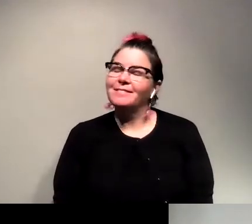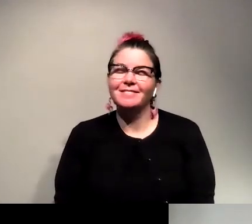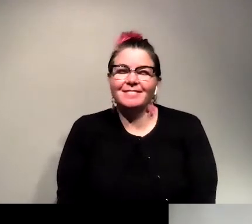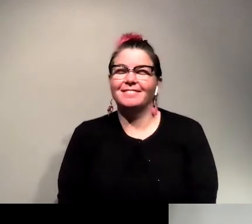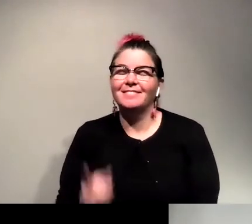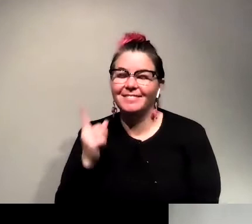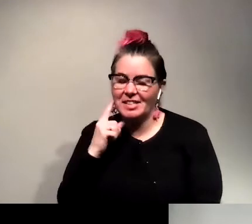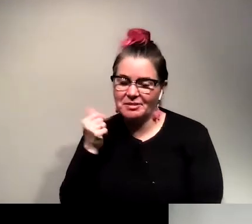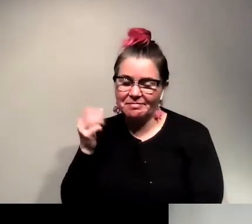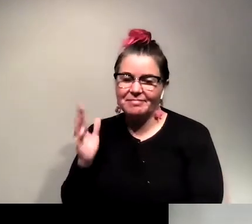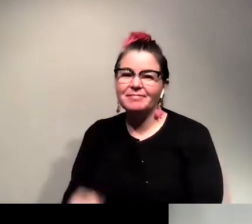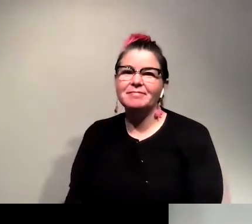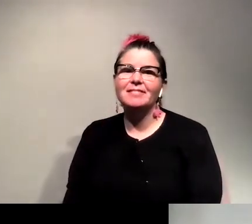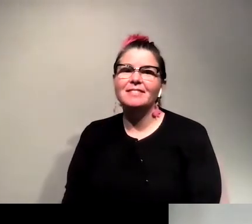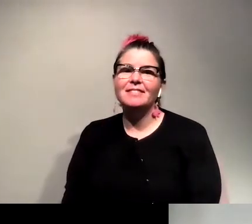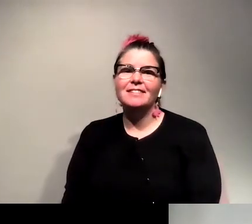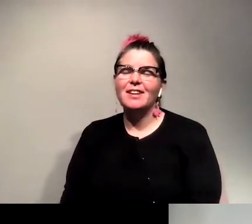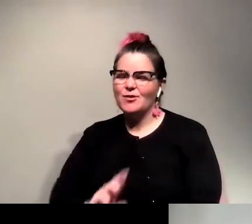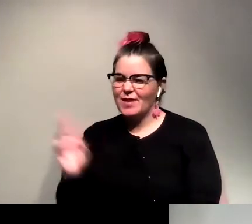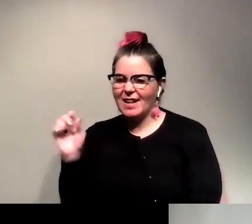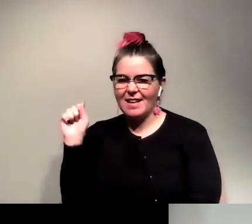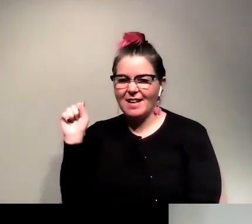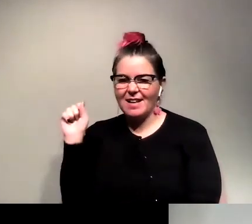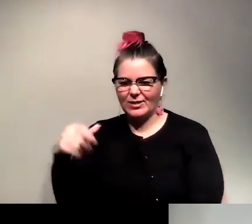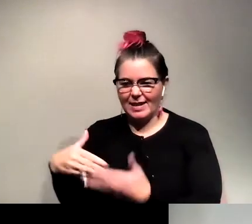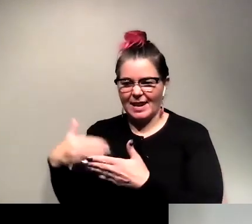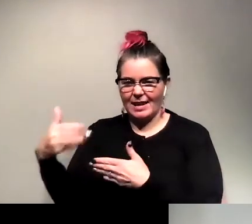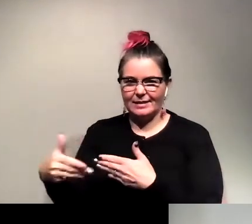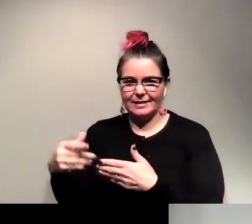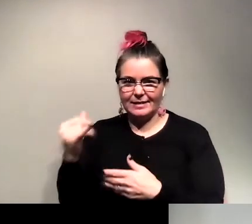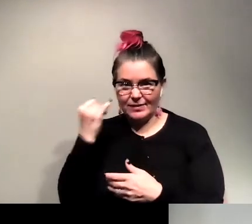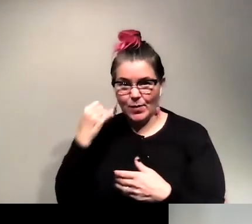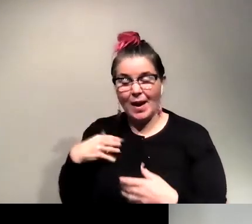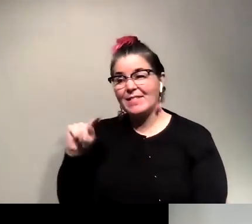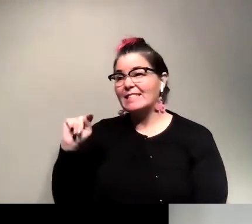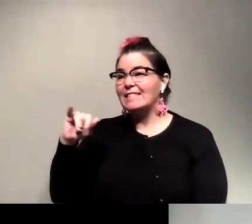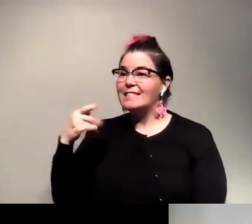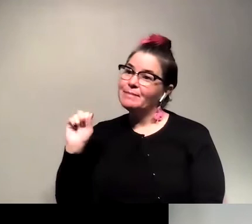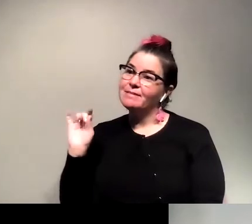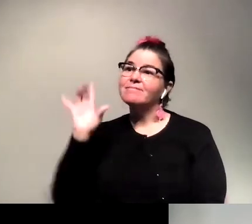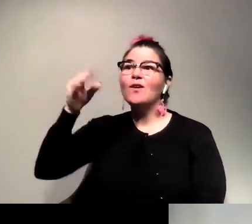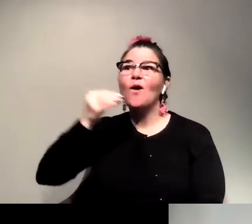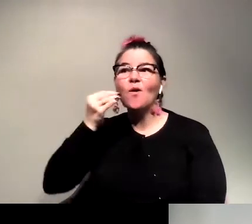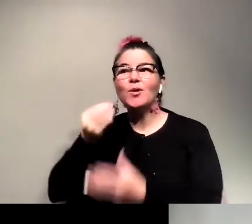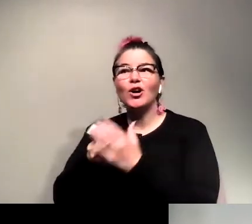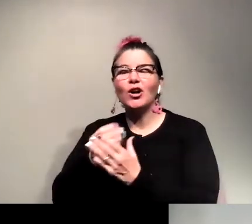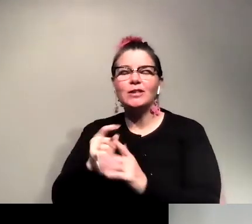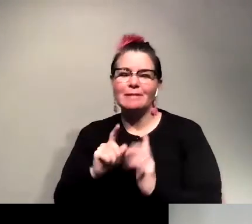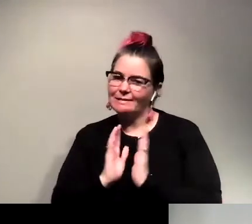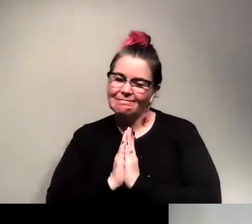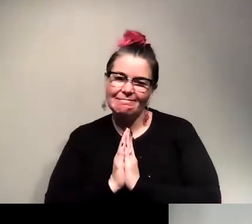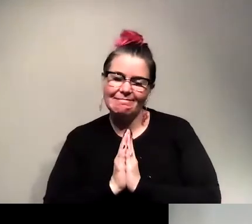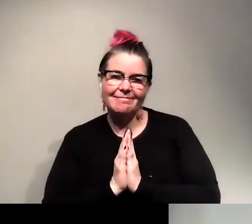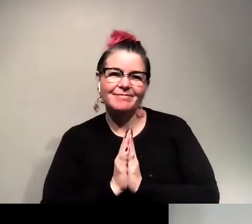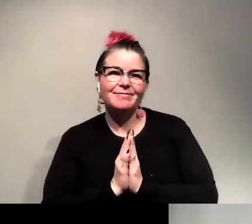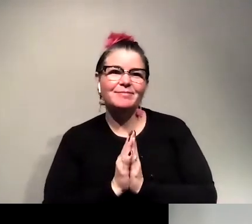Sounds good. So I was going to ask you next, like if you have any tips for like home gardeners, like